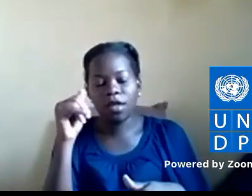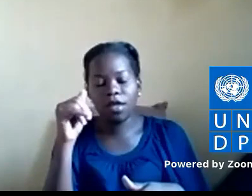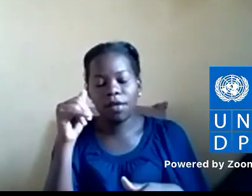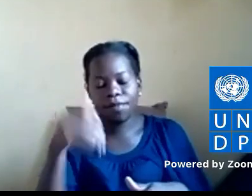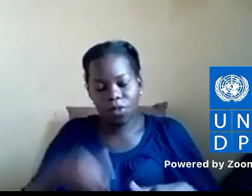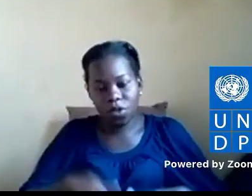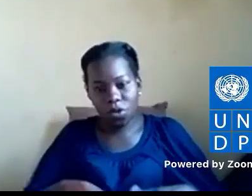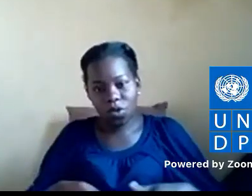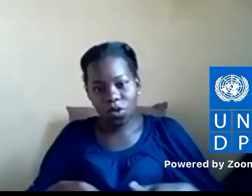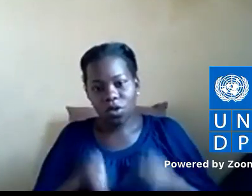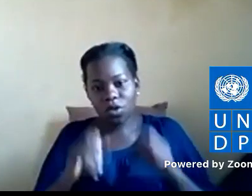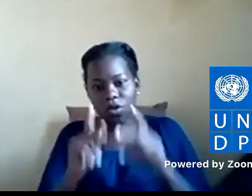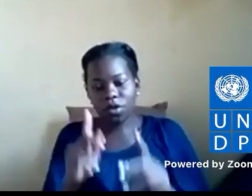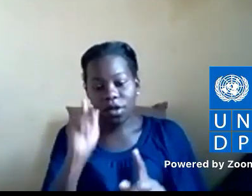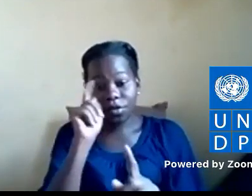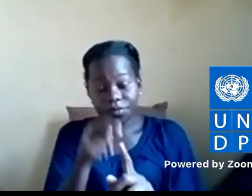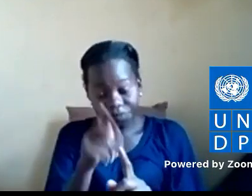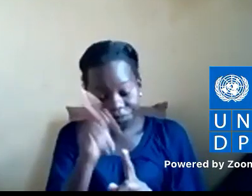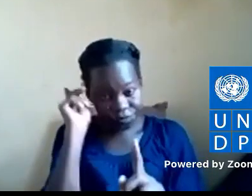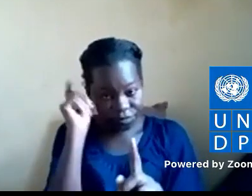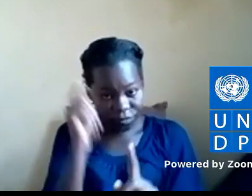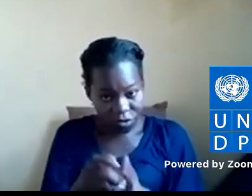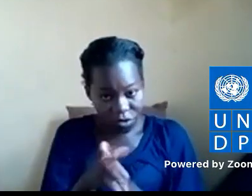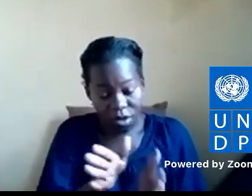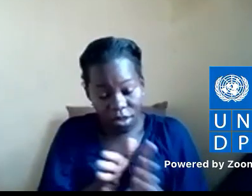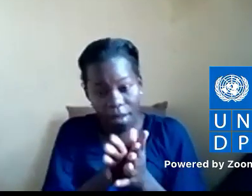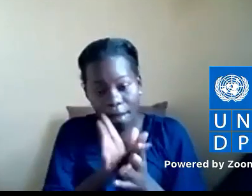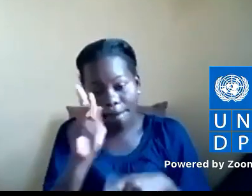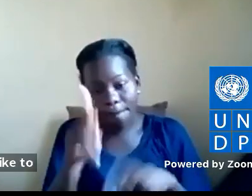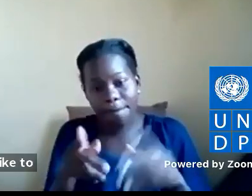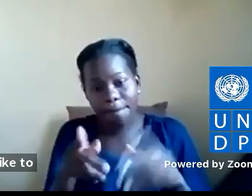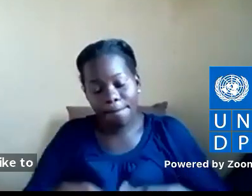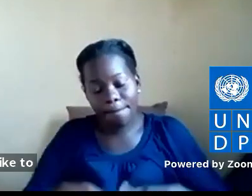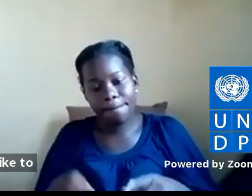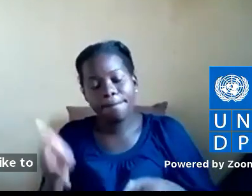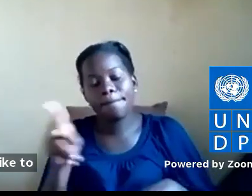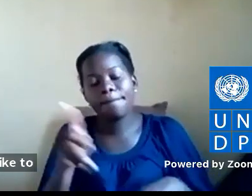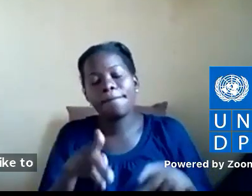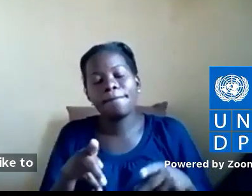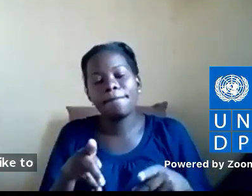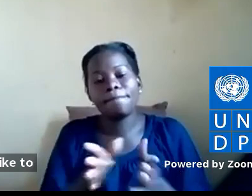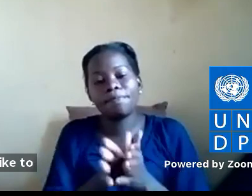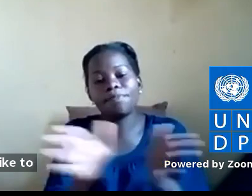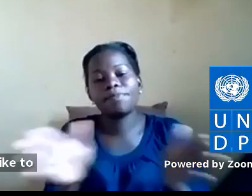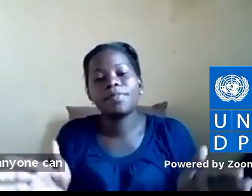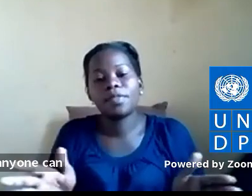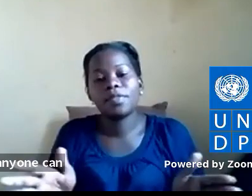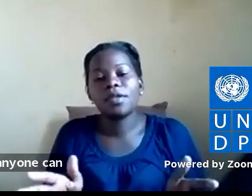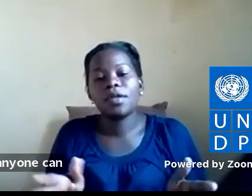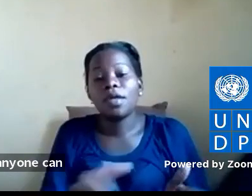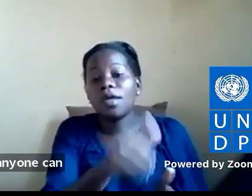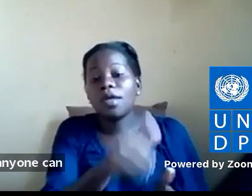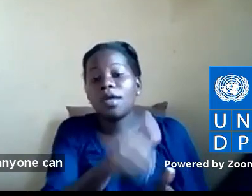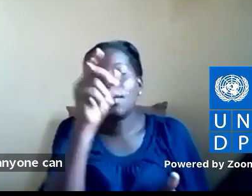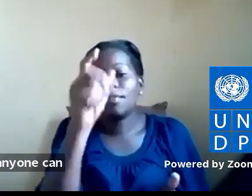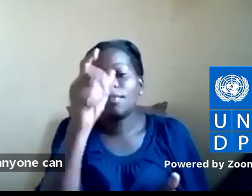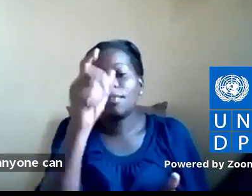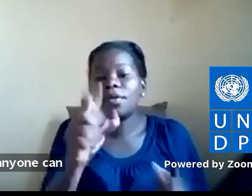the participants and the public in general, I would like to encourage everyone and let everyone know that anyone can be an innovator, anyone can